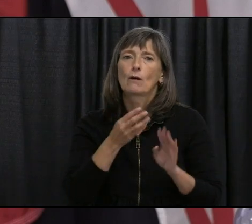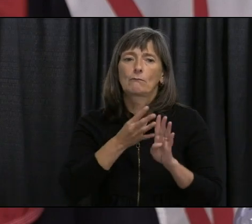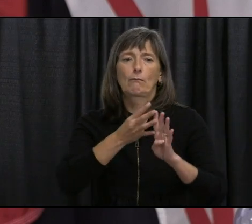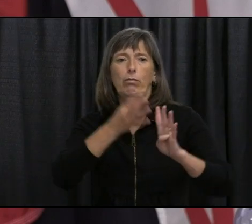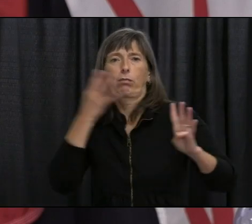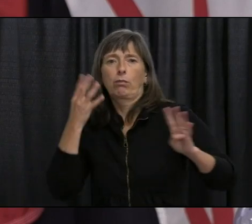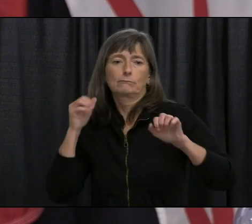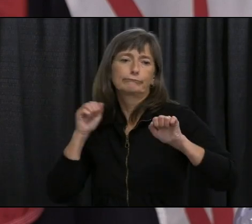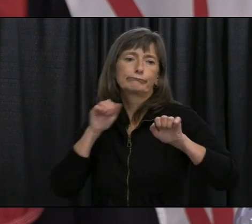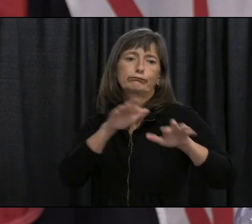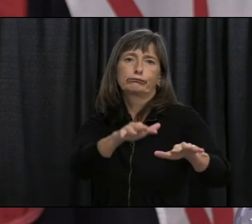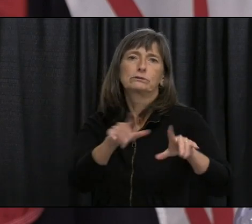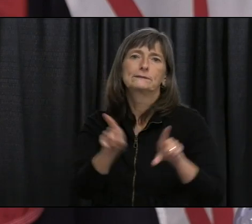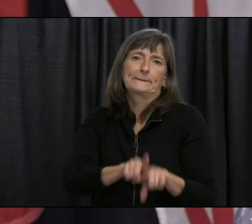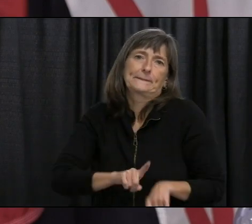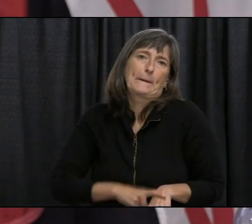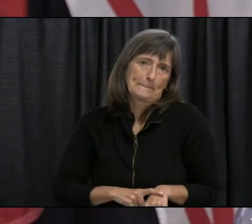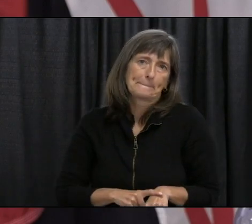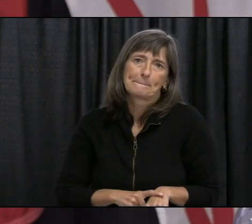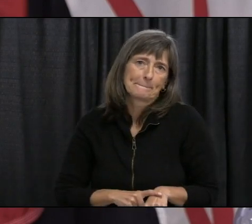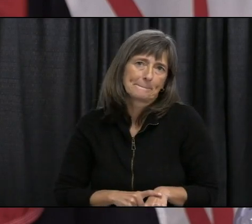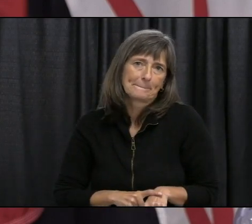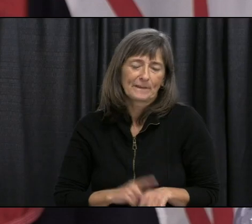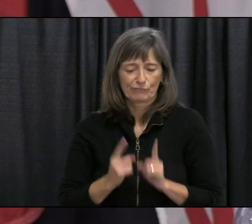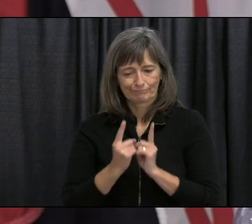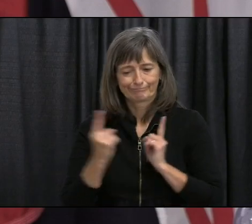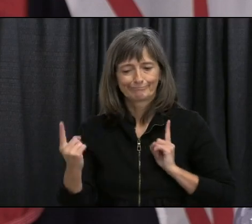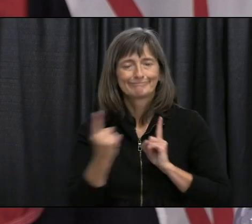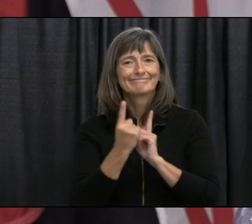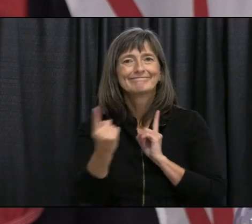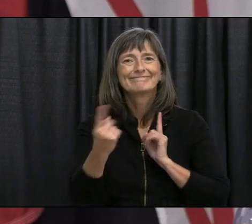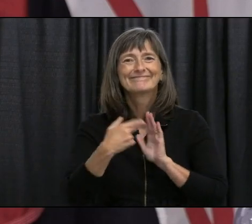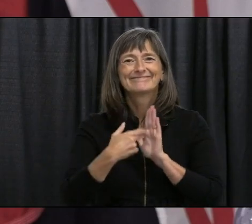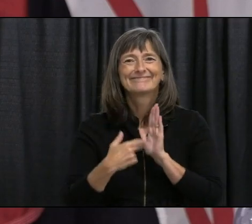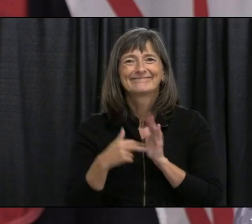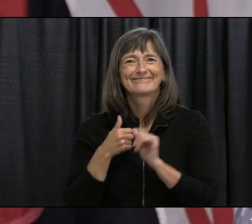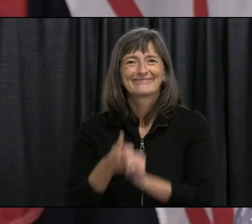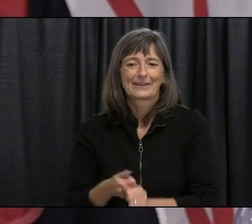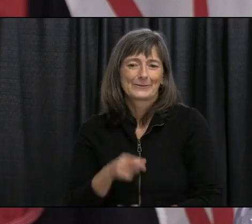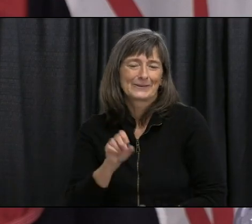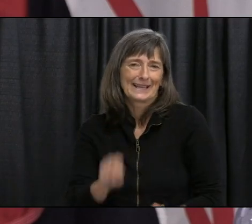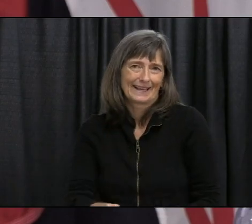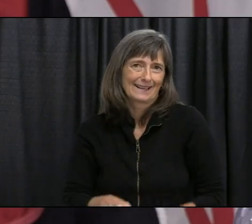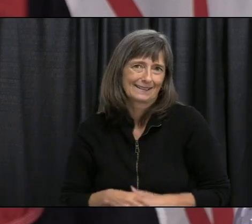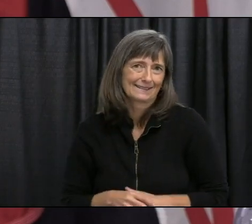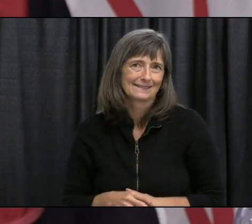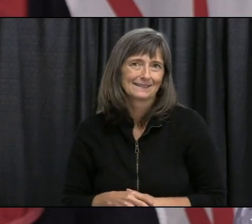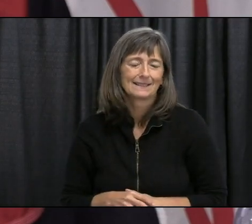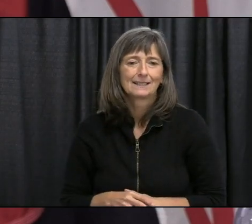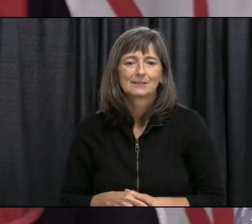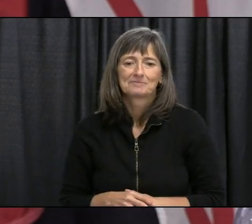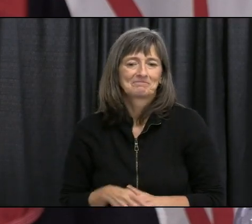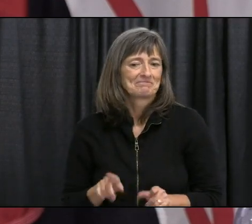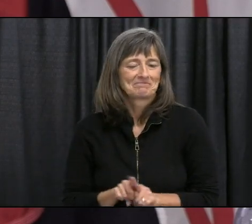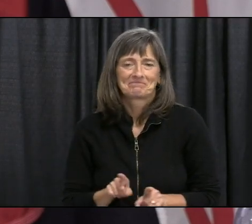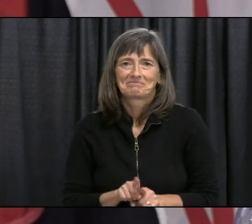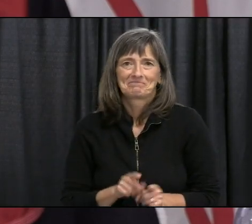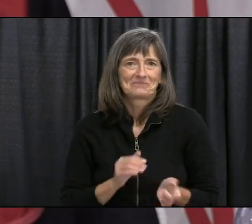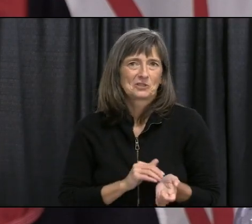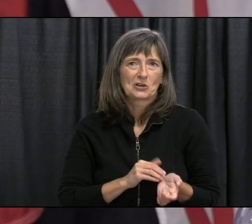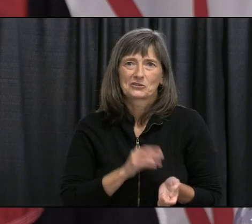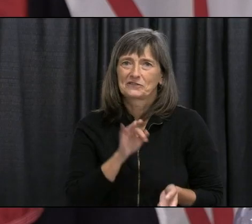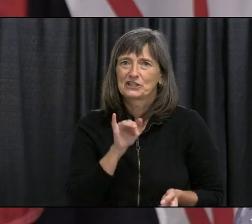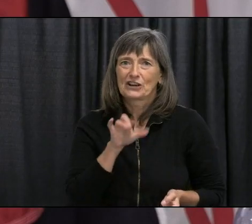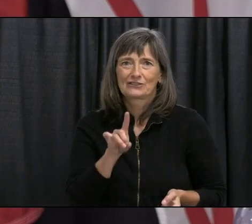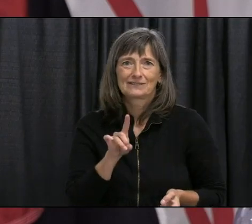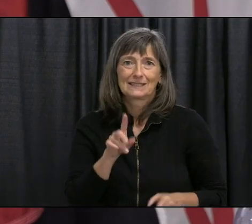of individuals in the same space at the same time. It goes back to Dr. Fitzgerald's mantra